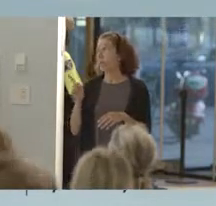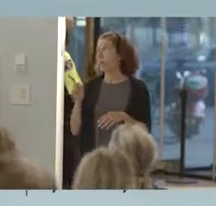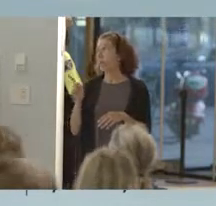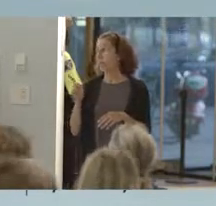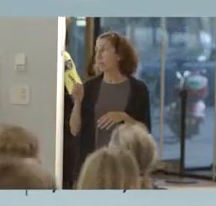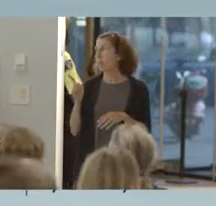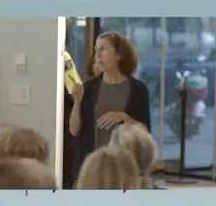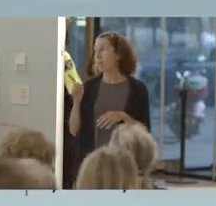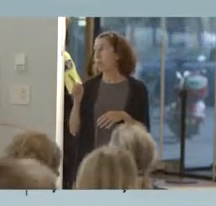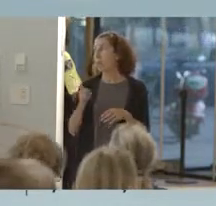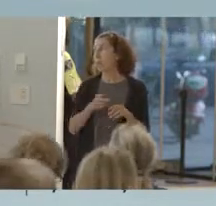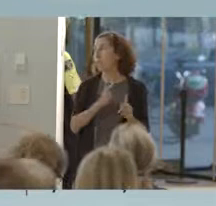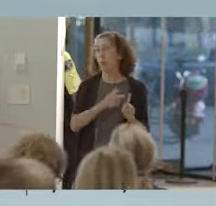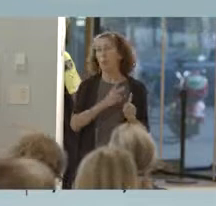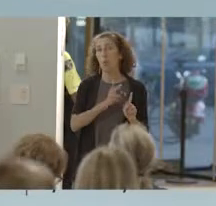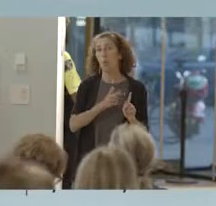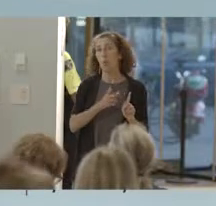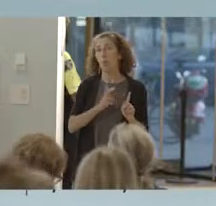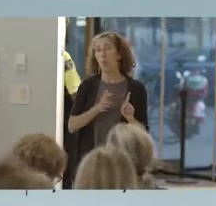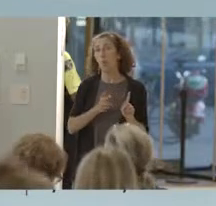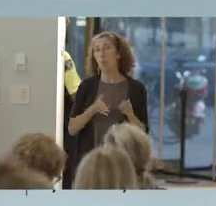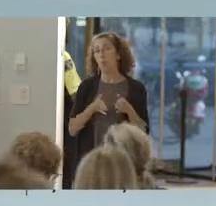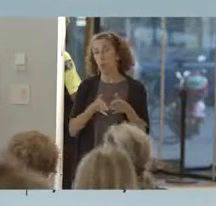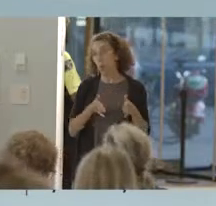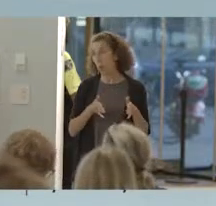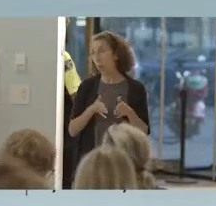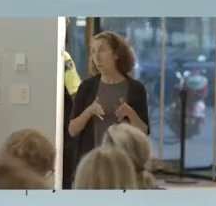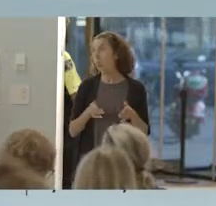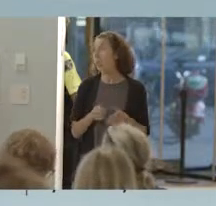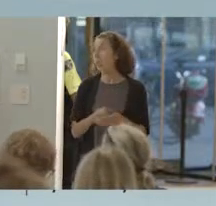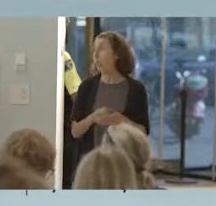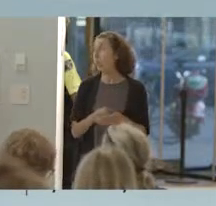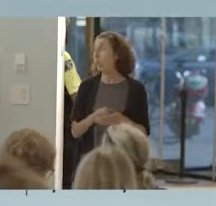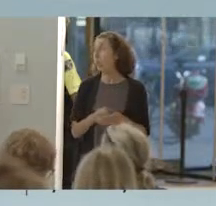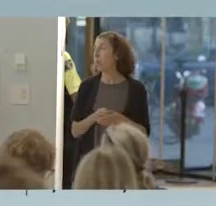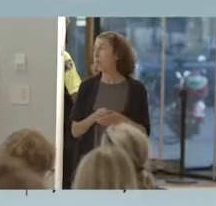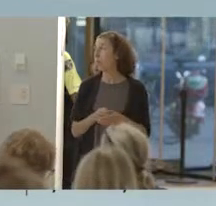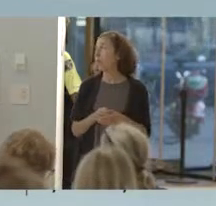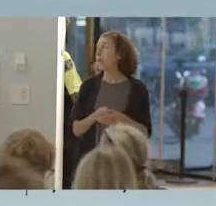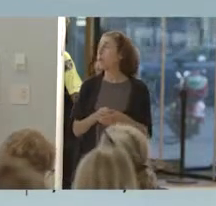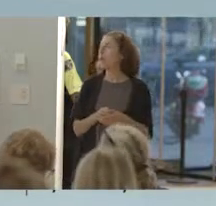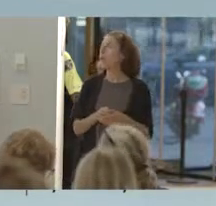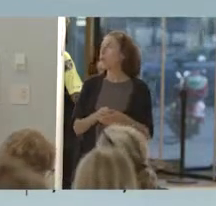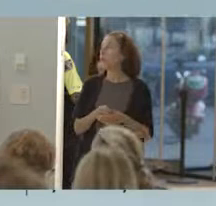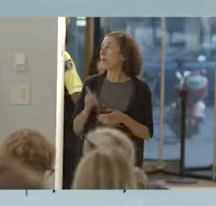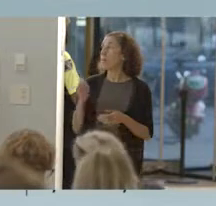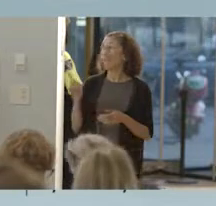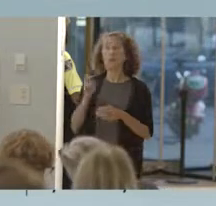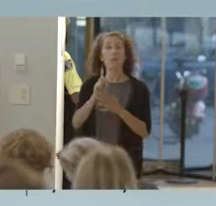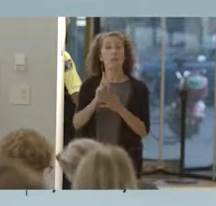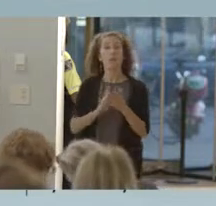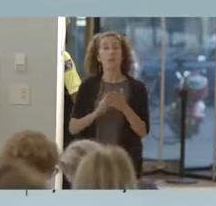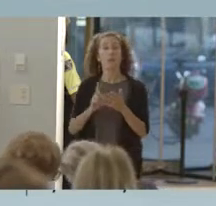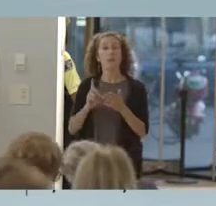the Montessori on the corner. And many of the main point of reach 7 is the